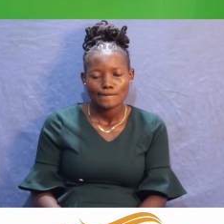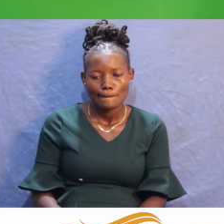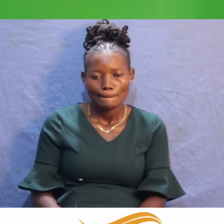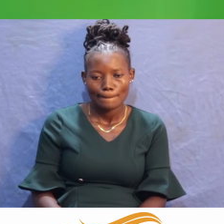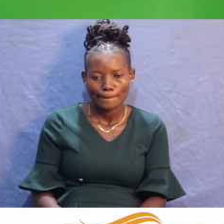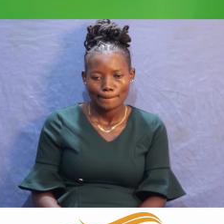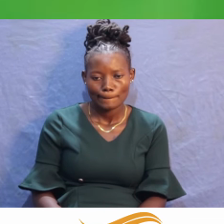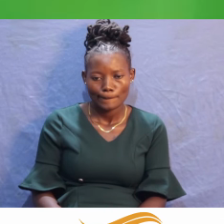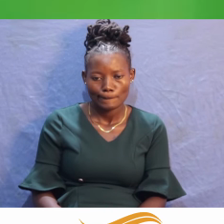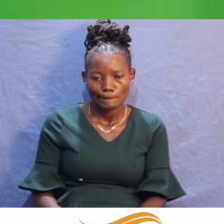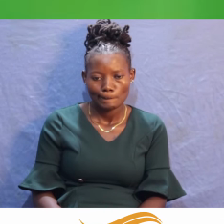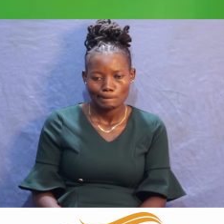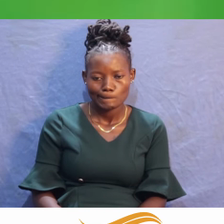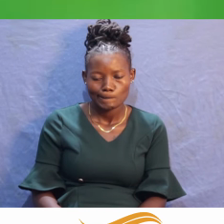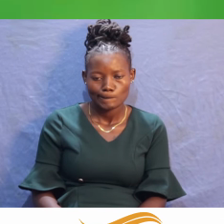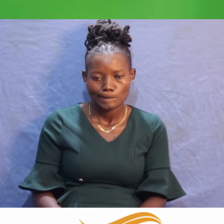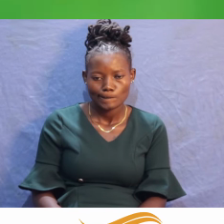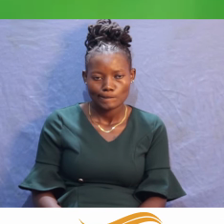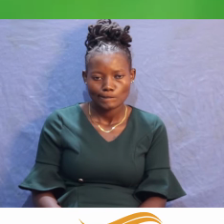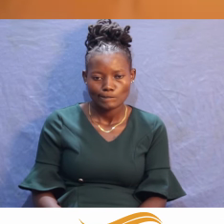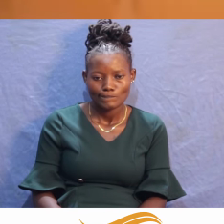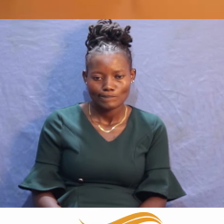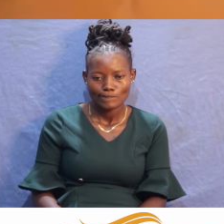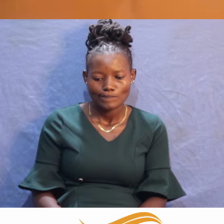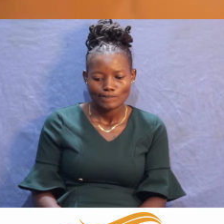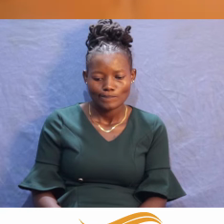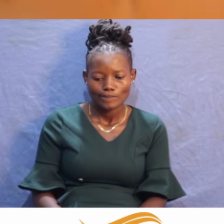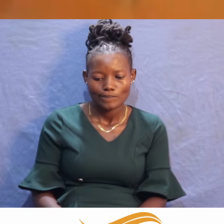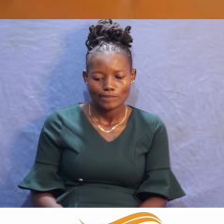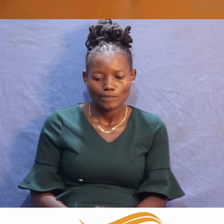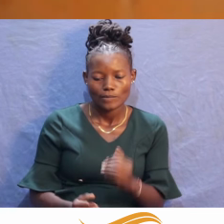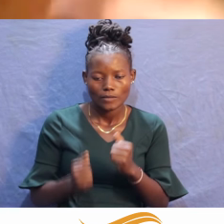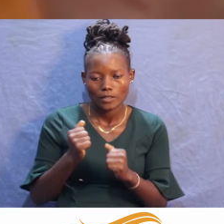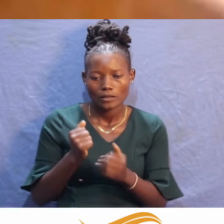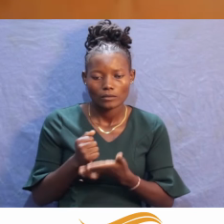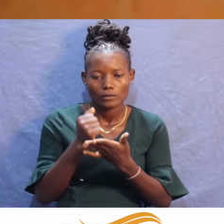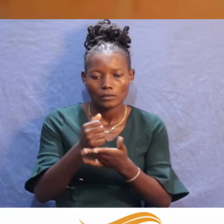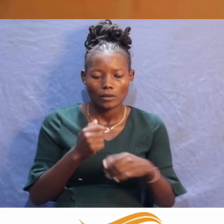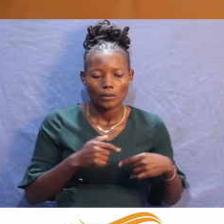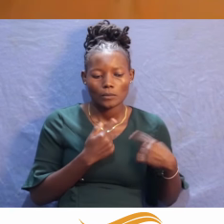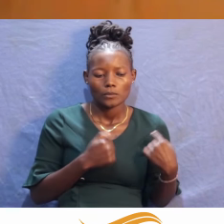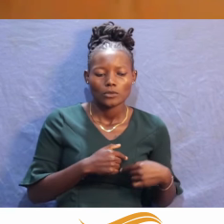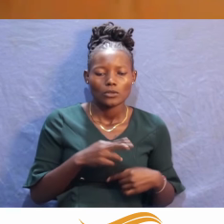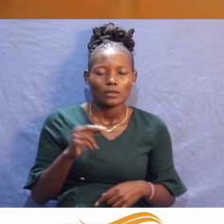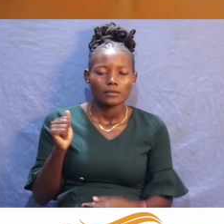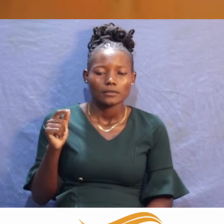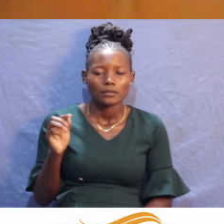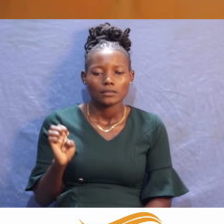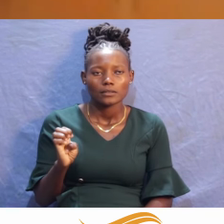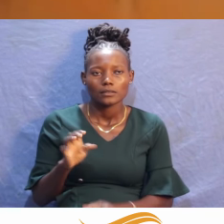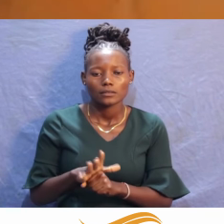Mm-hmm. But it goes back, John, to sustaining the heart rate in that training zone for an amount of time.